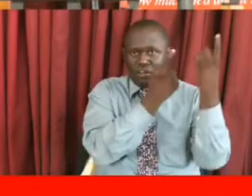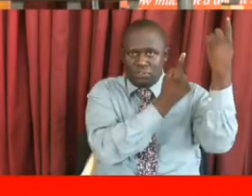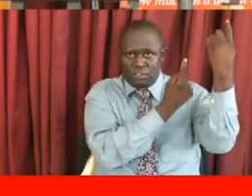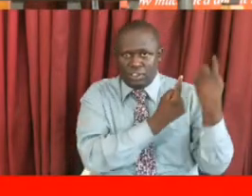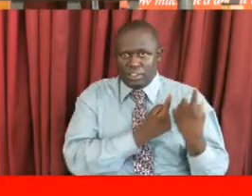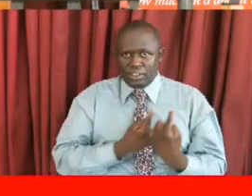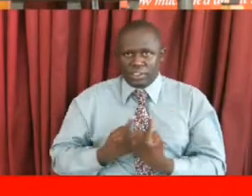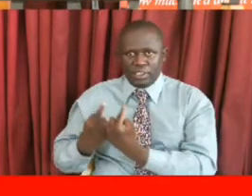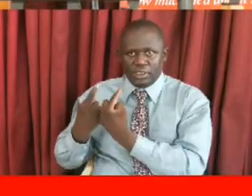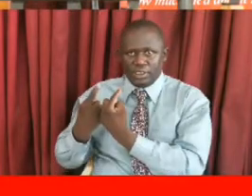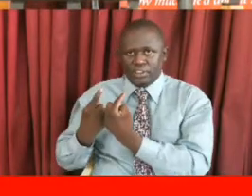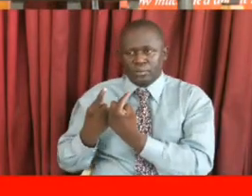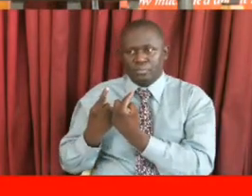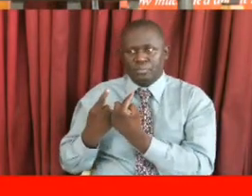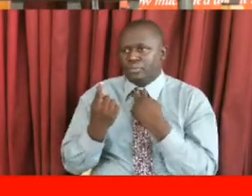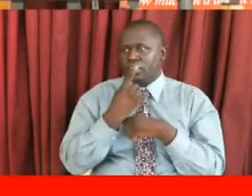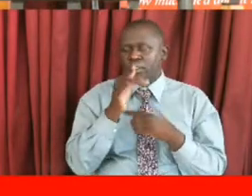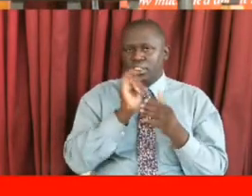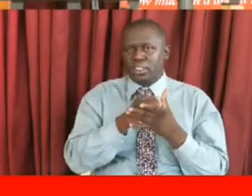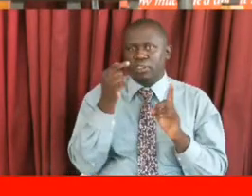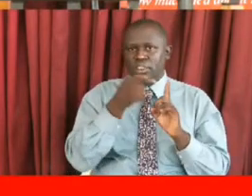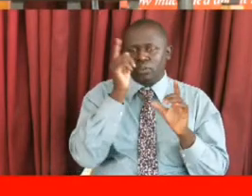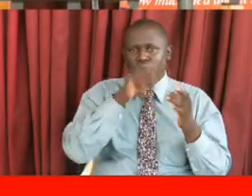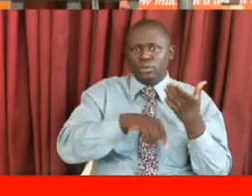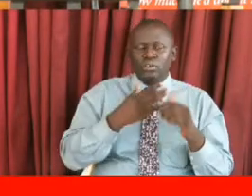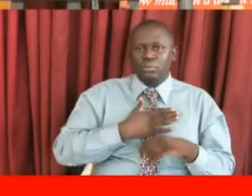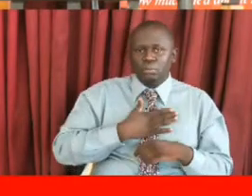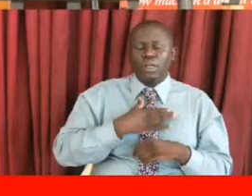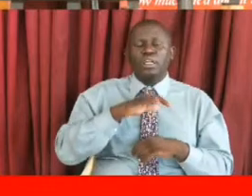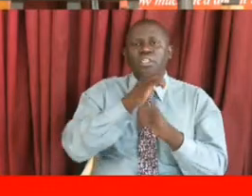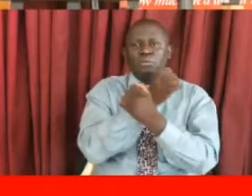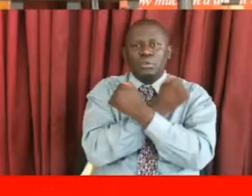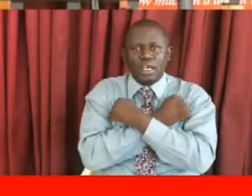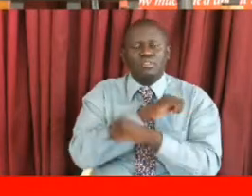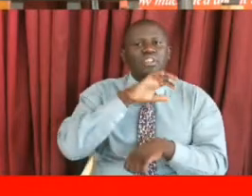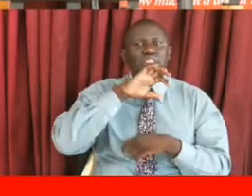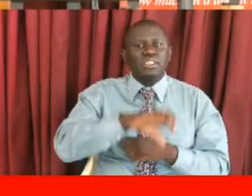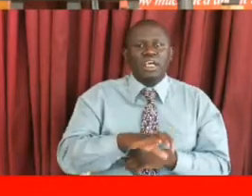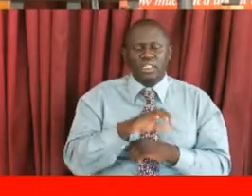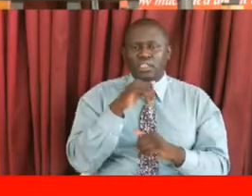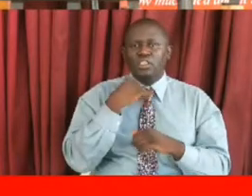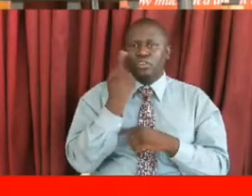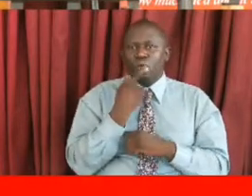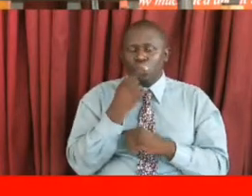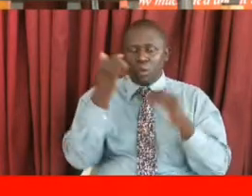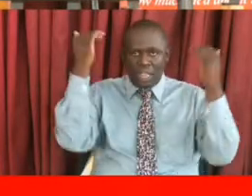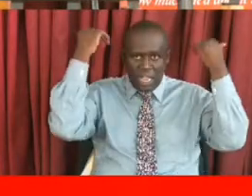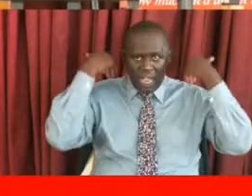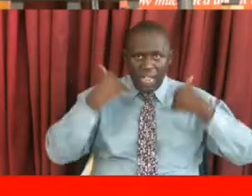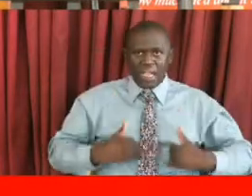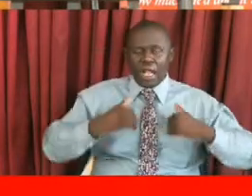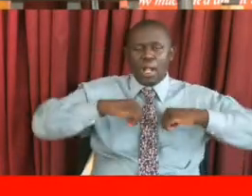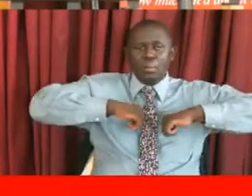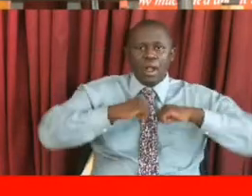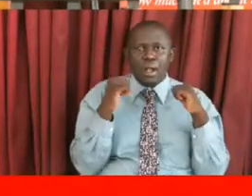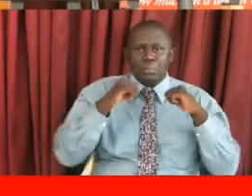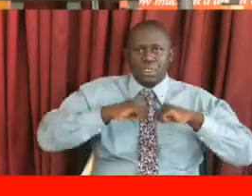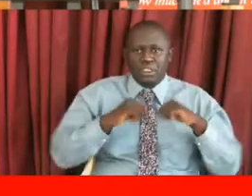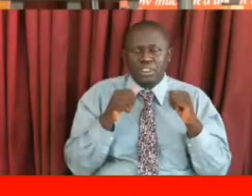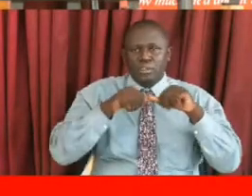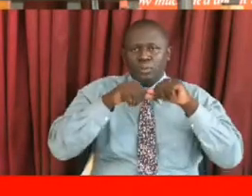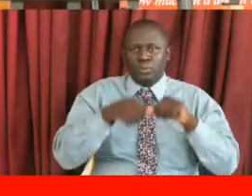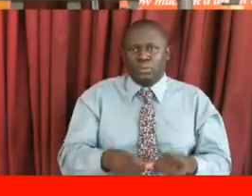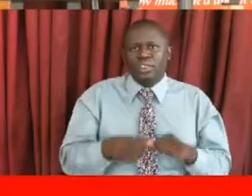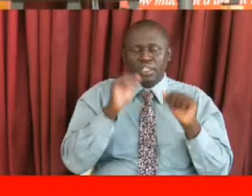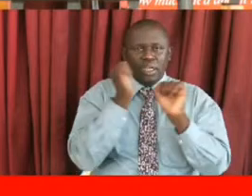descended and said this is my beloved Son in him I am pleased to dwell so I will not sit